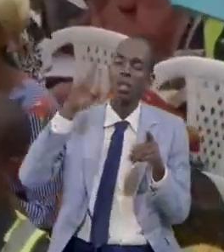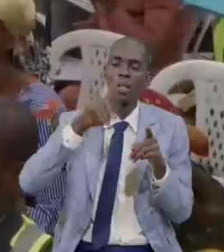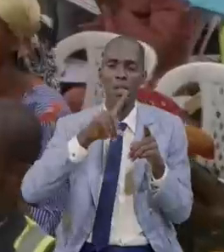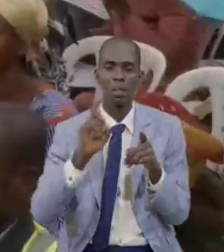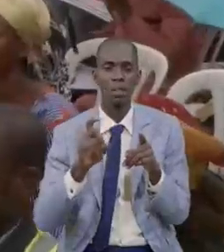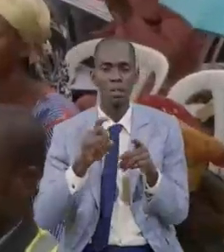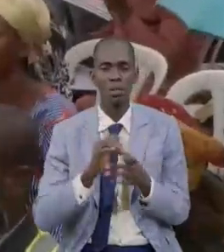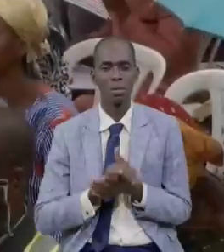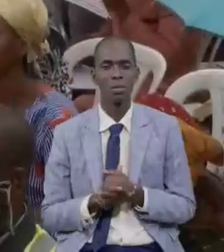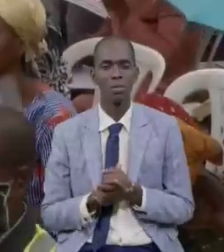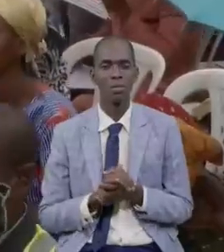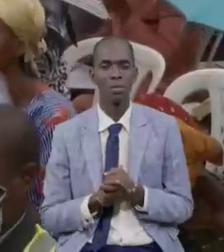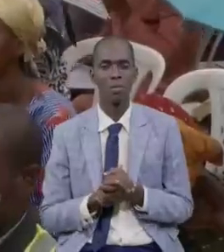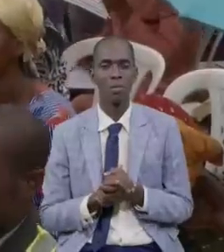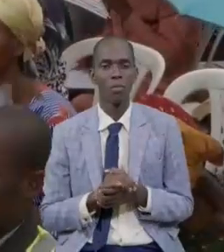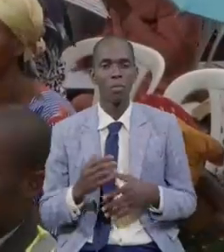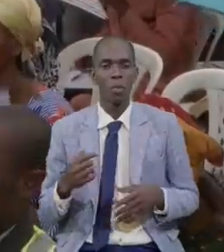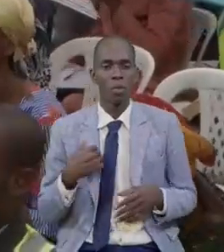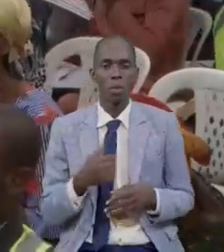I will rejoice what you want to get over